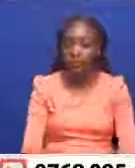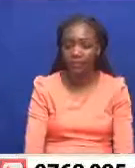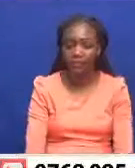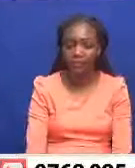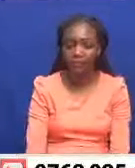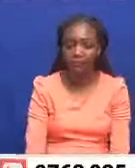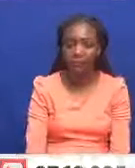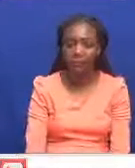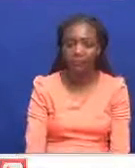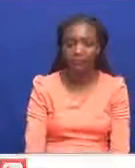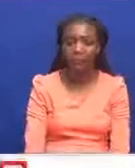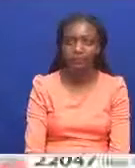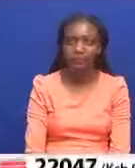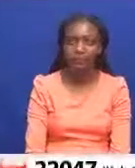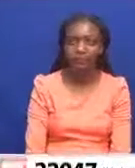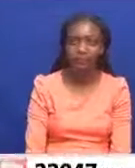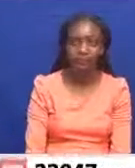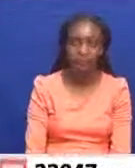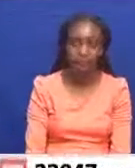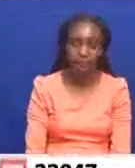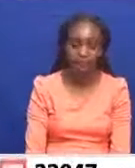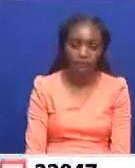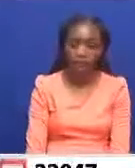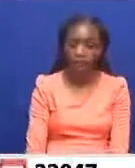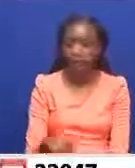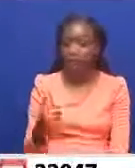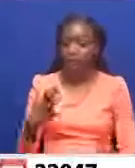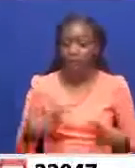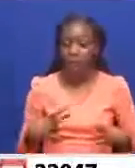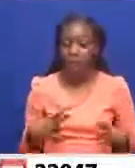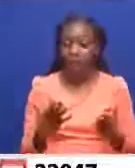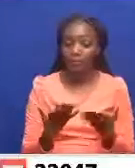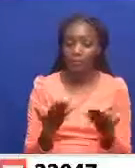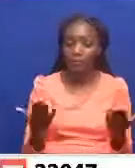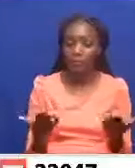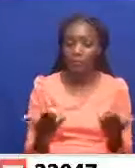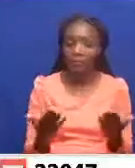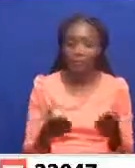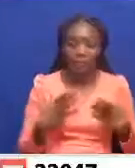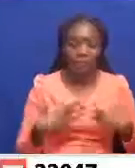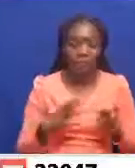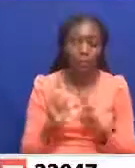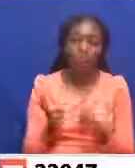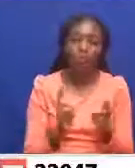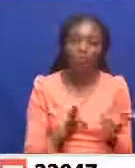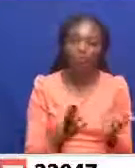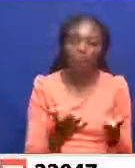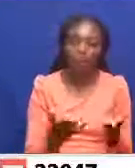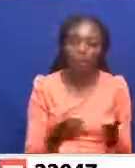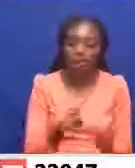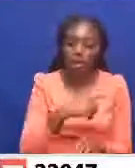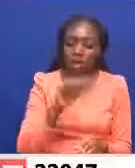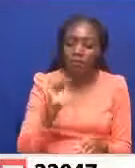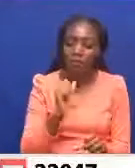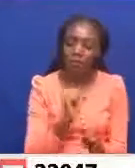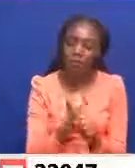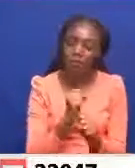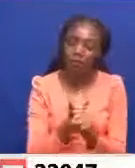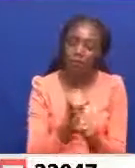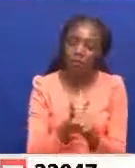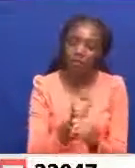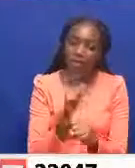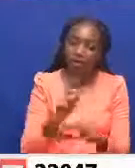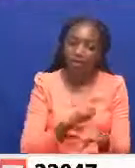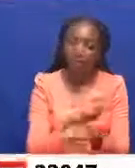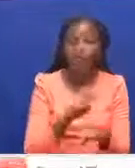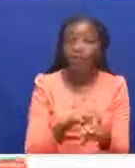Tribalism exists only in your head. The rest of us are human beings. And we must work even for this